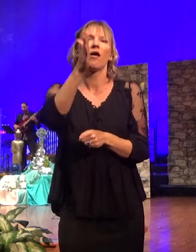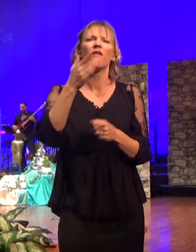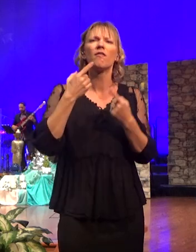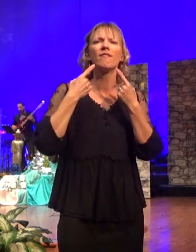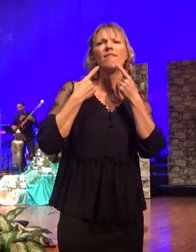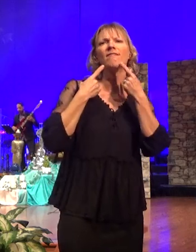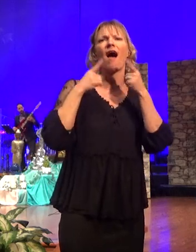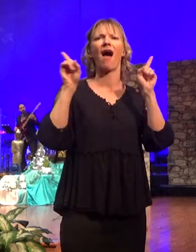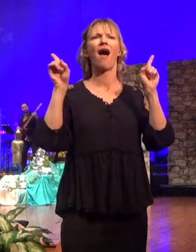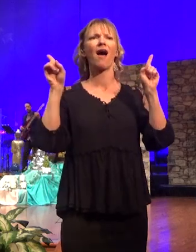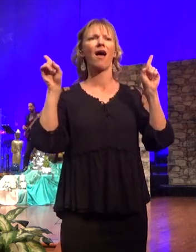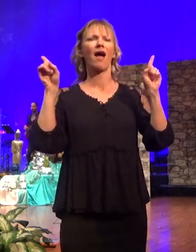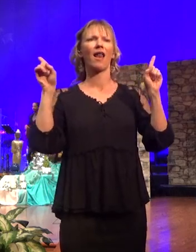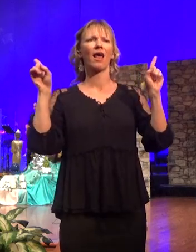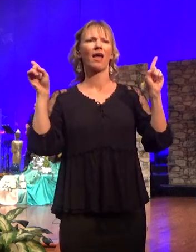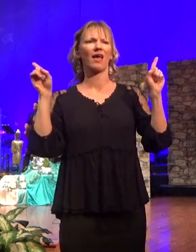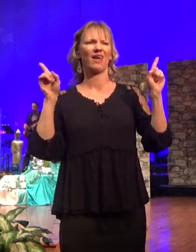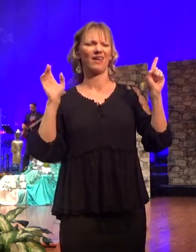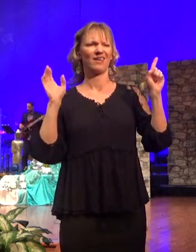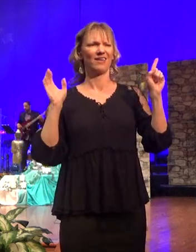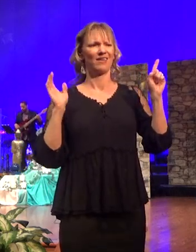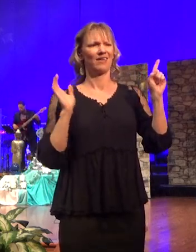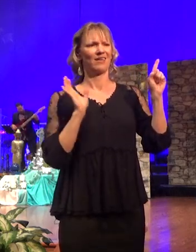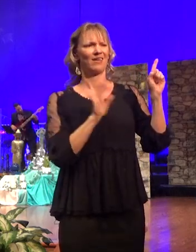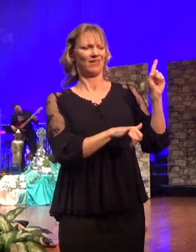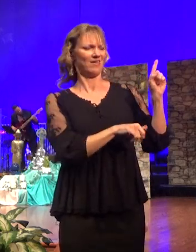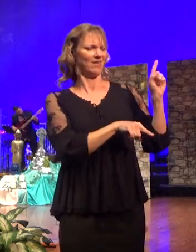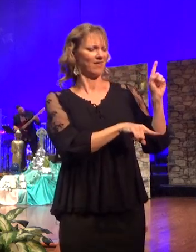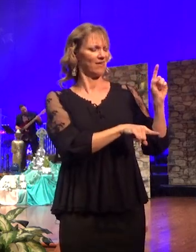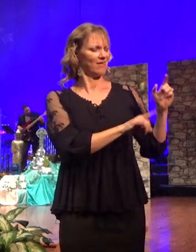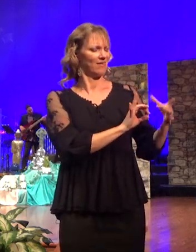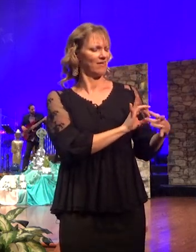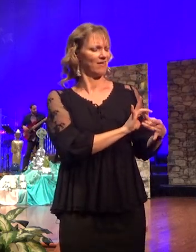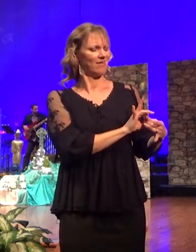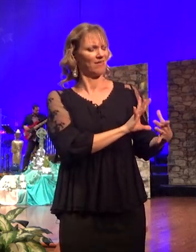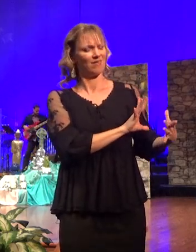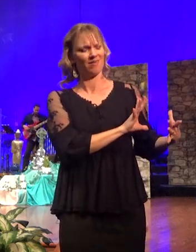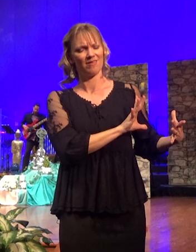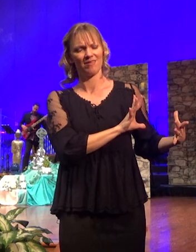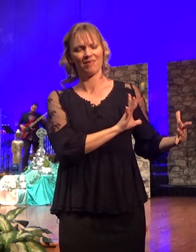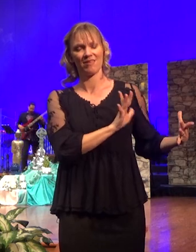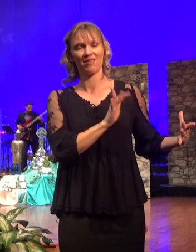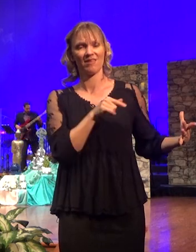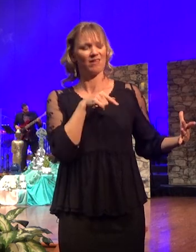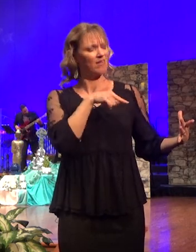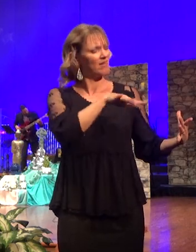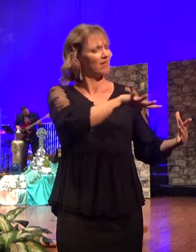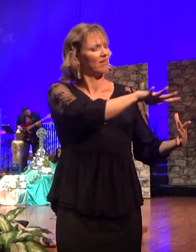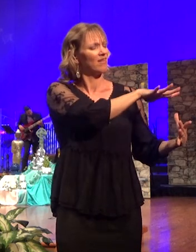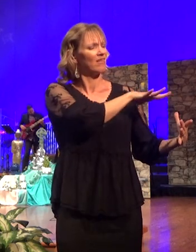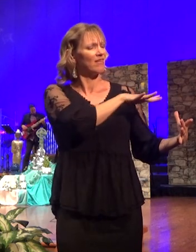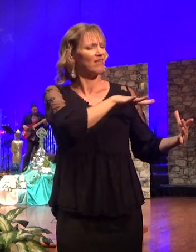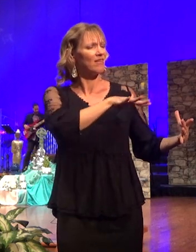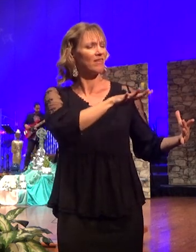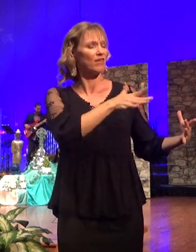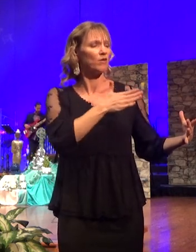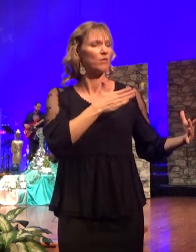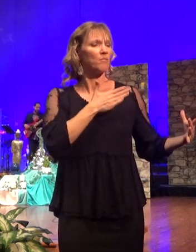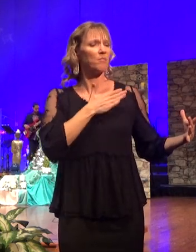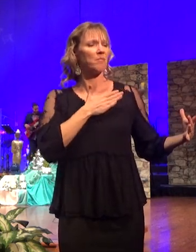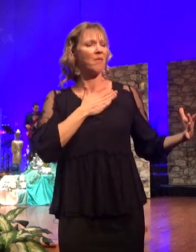a highway free and clear from all